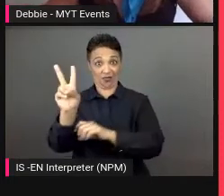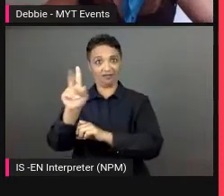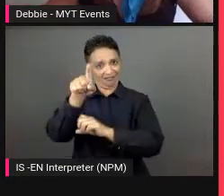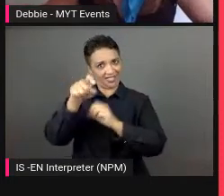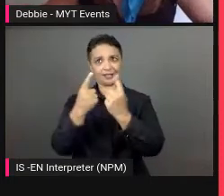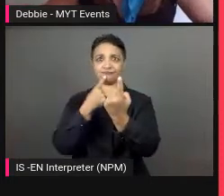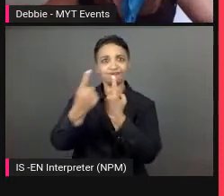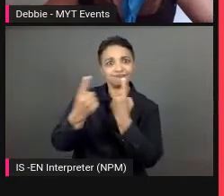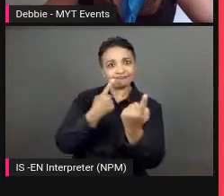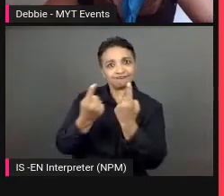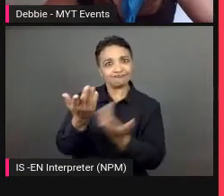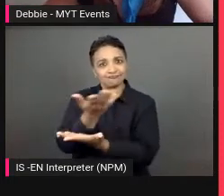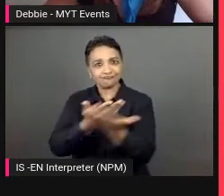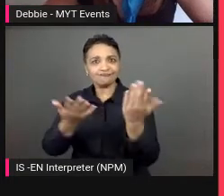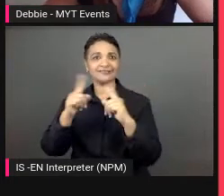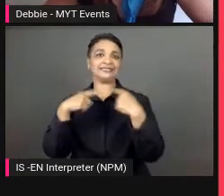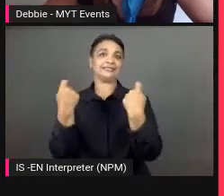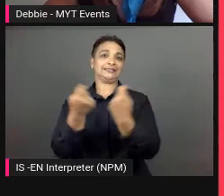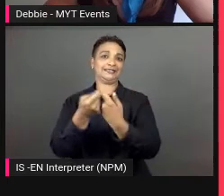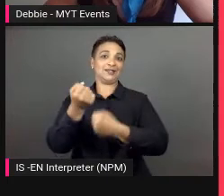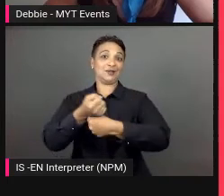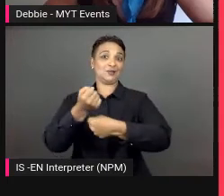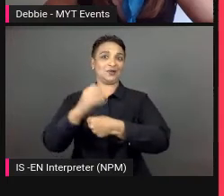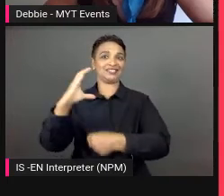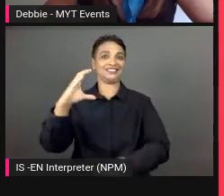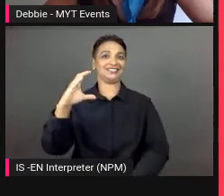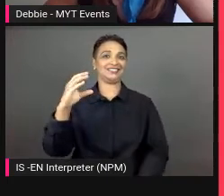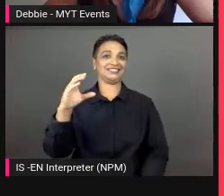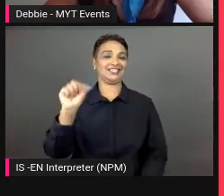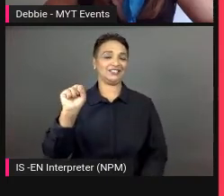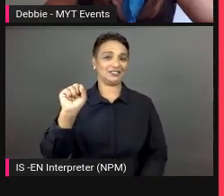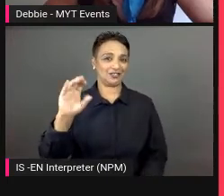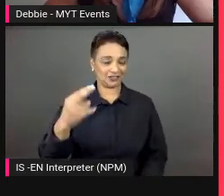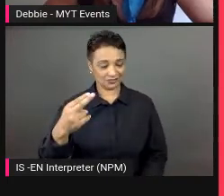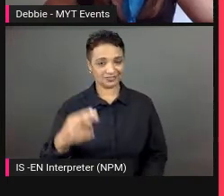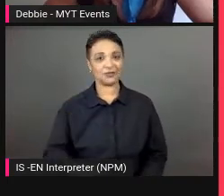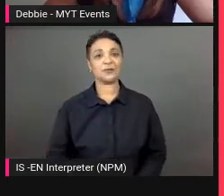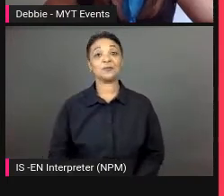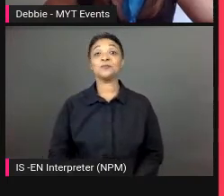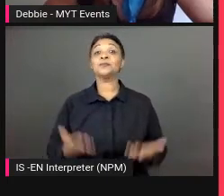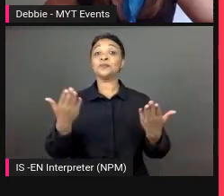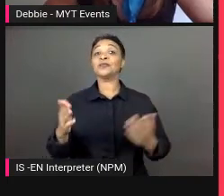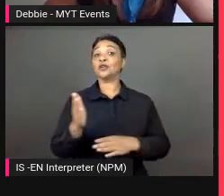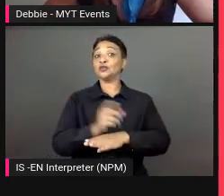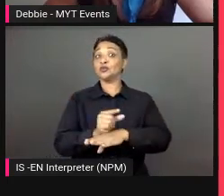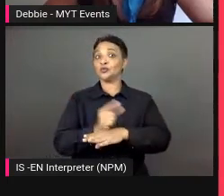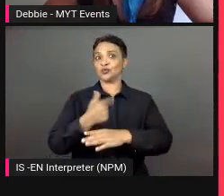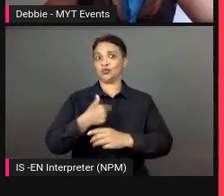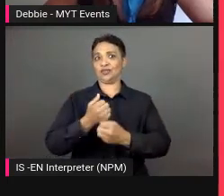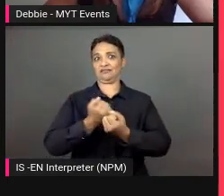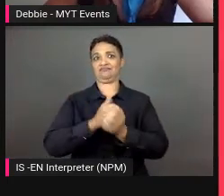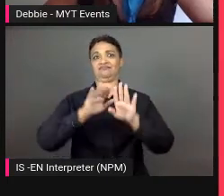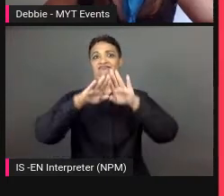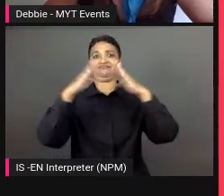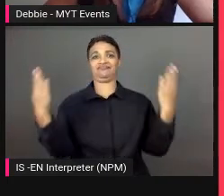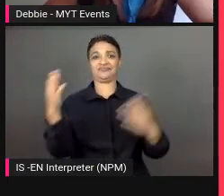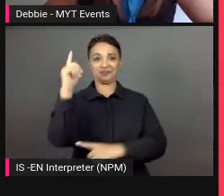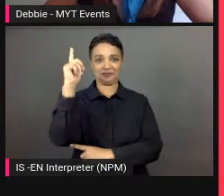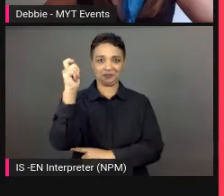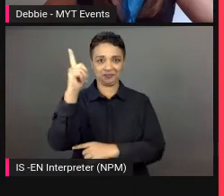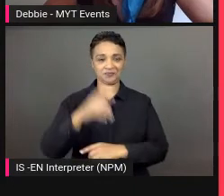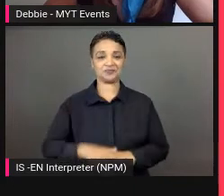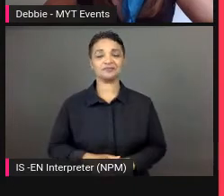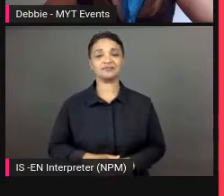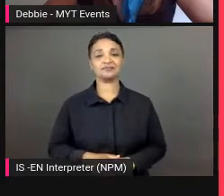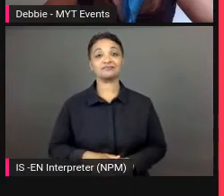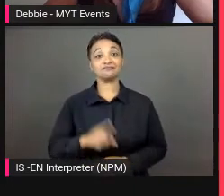you. Okay, so we'll shortly start with today's opening plenary. And for all the plenaries on the main stage, please